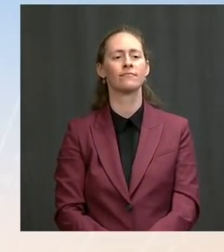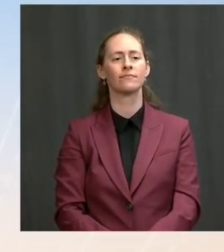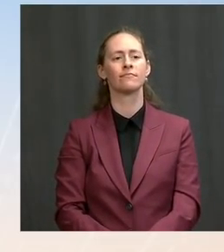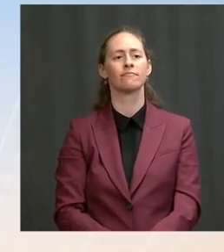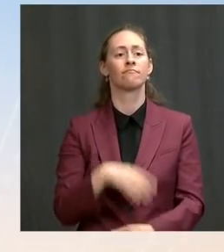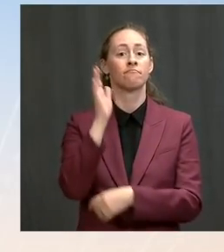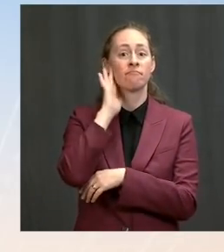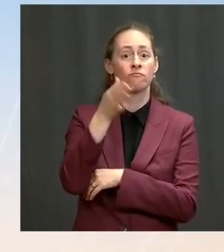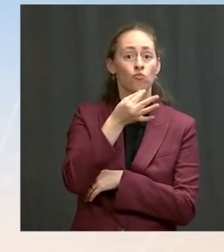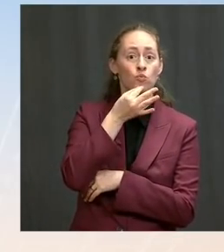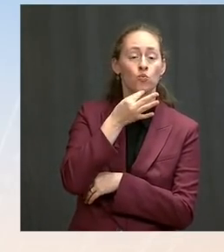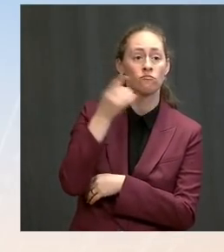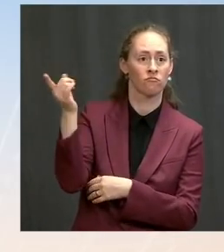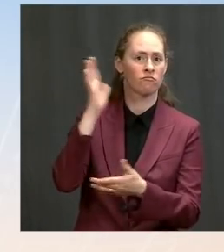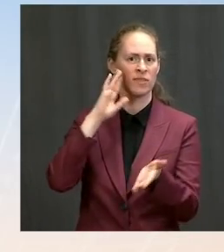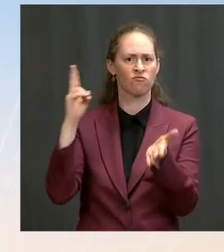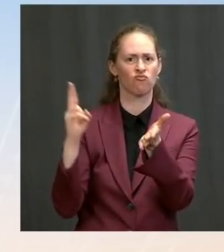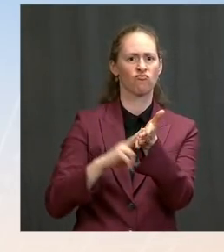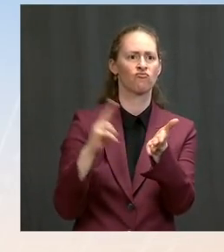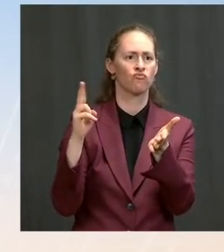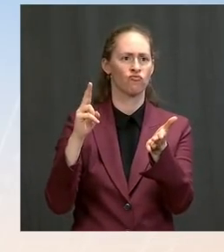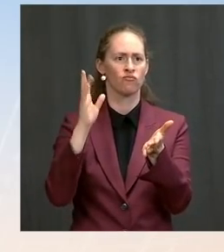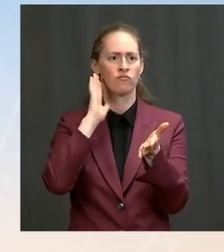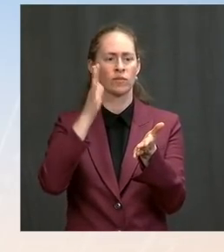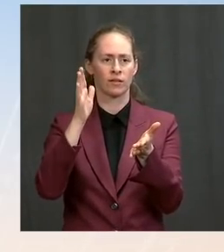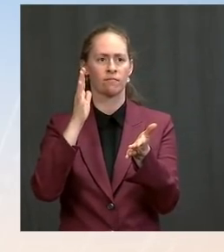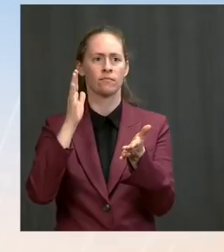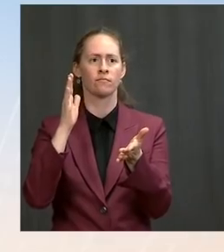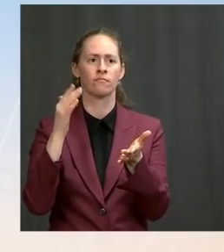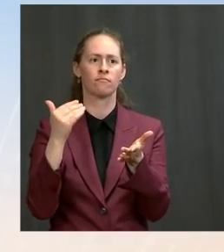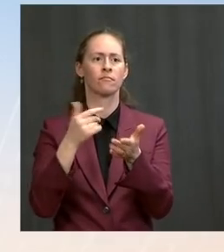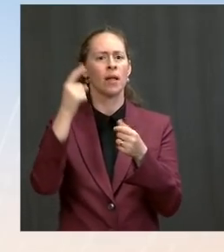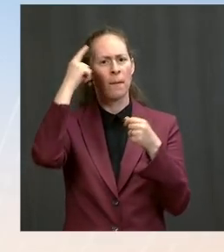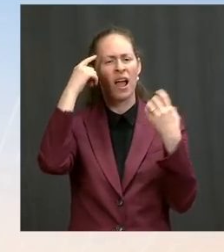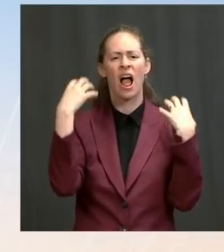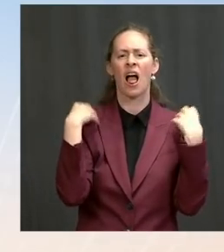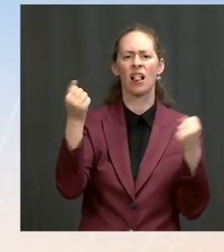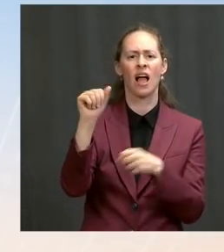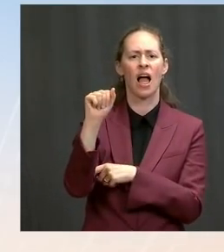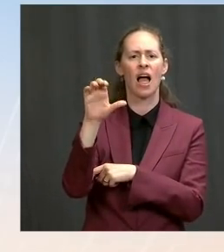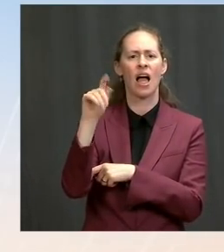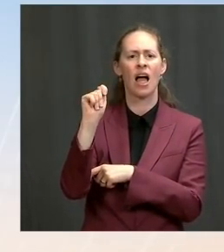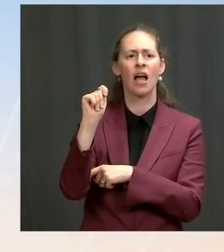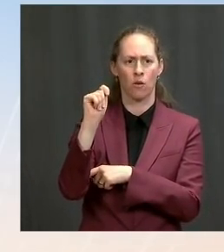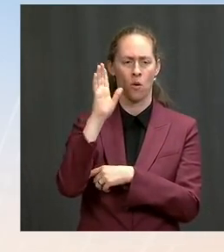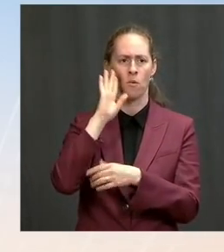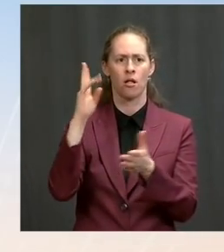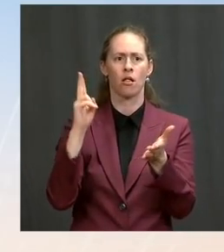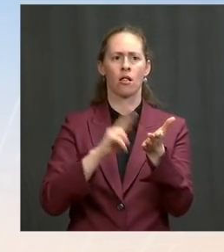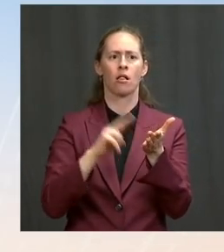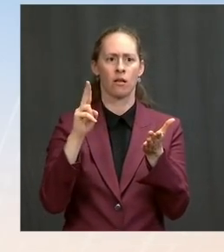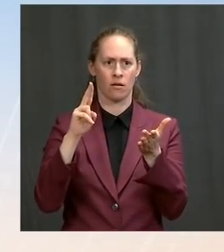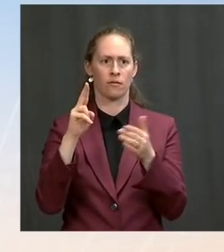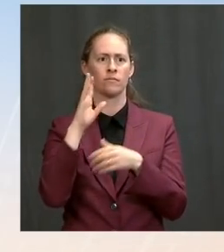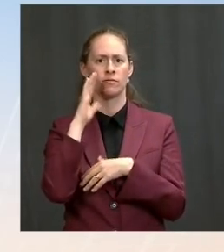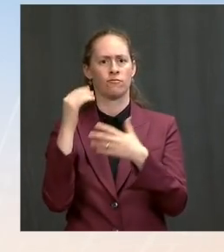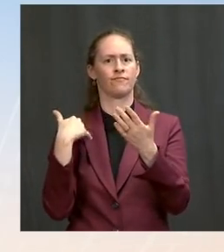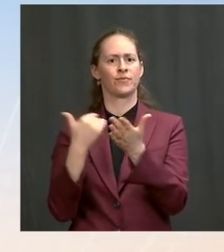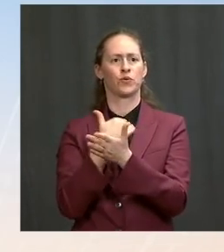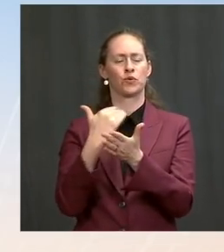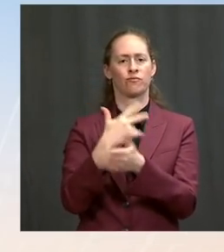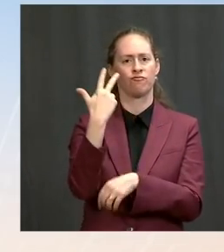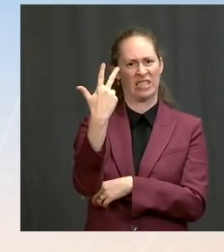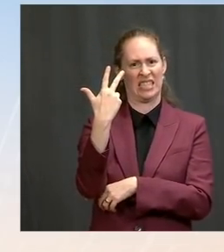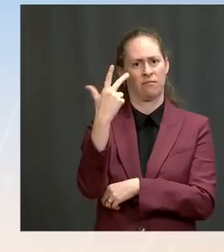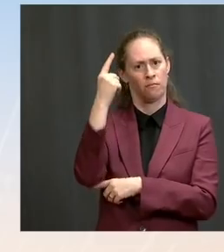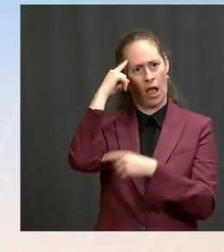the Sergeant Ketchum Rural Veterans Mental Health Act, which will create three new mental health centers for veterans battling severe mental health